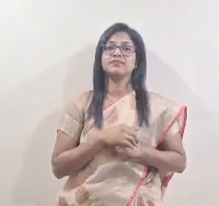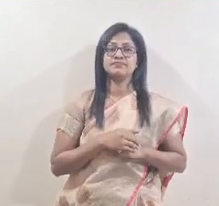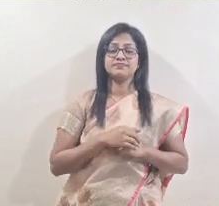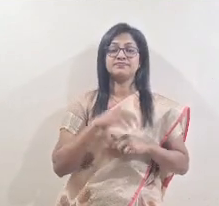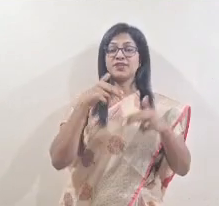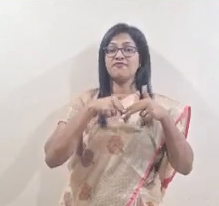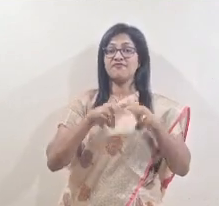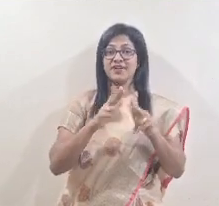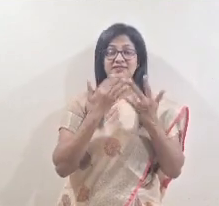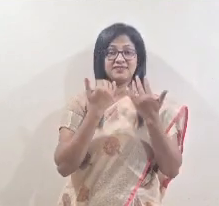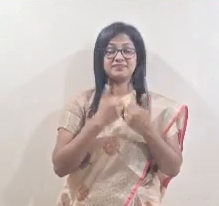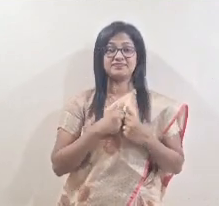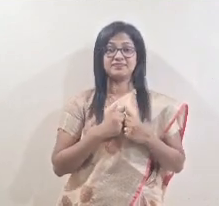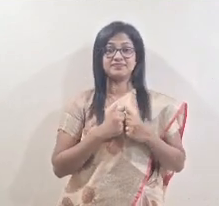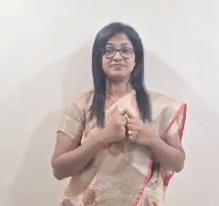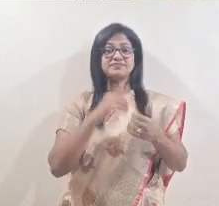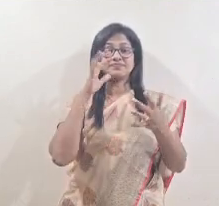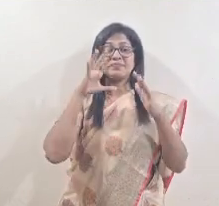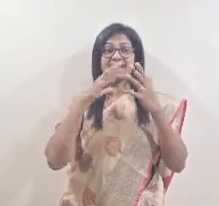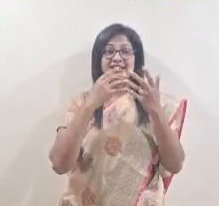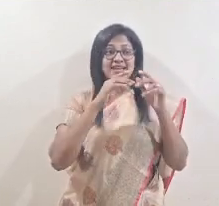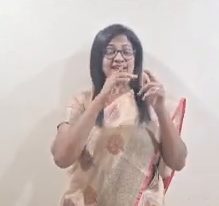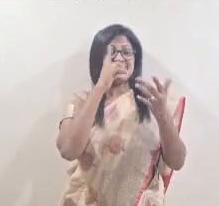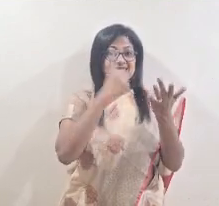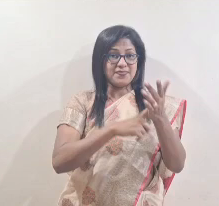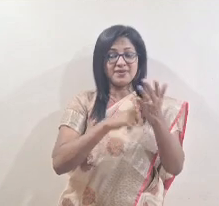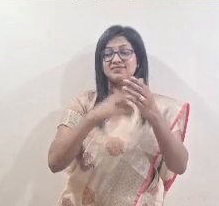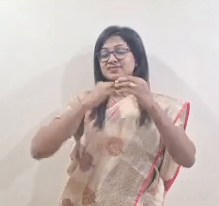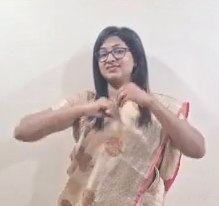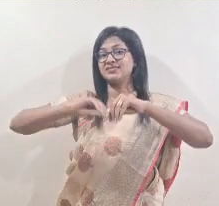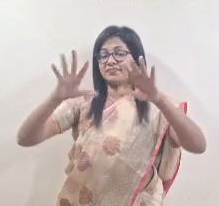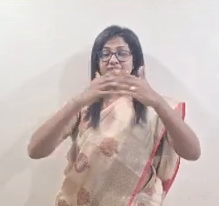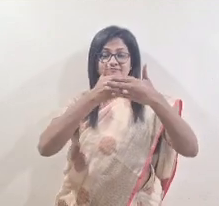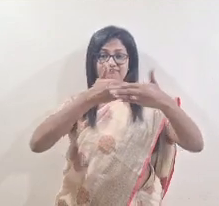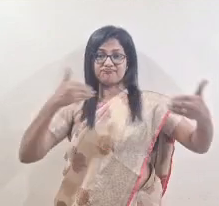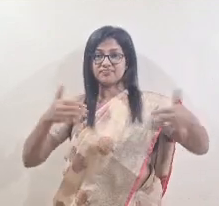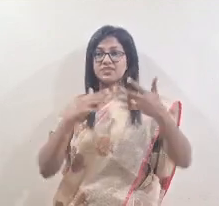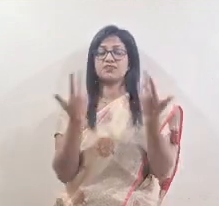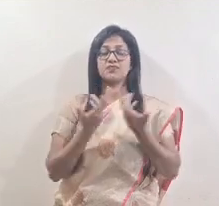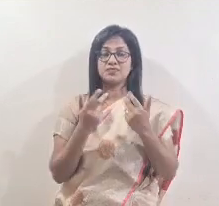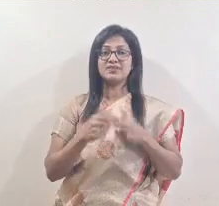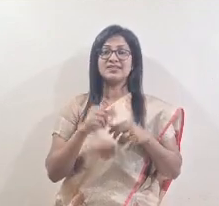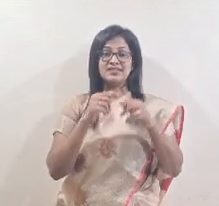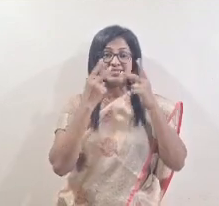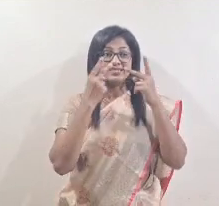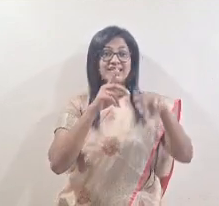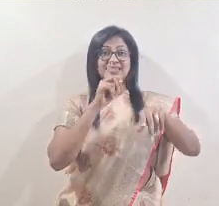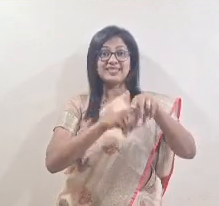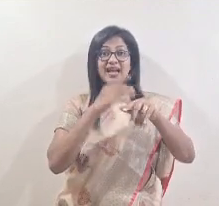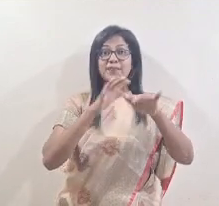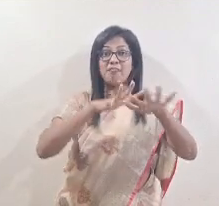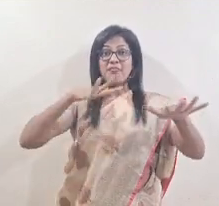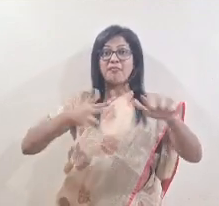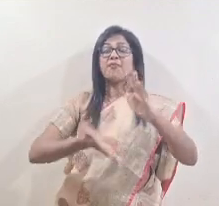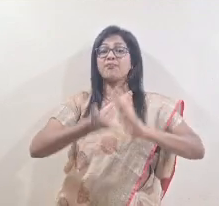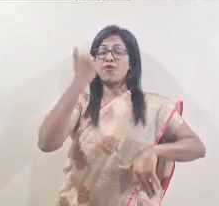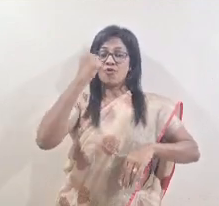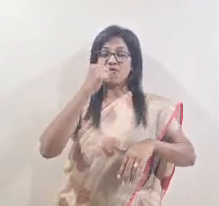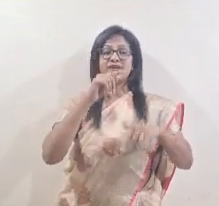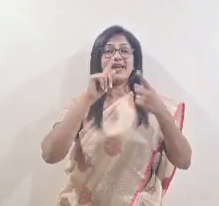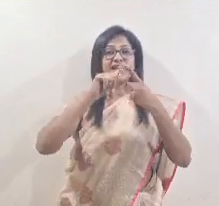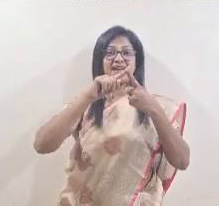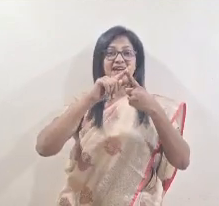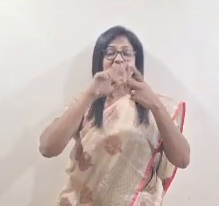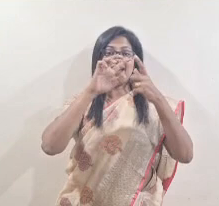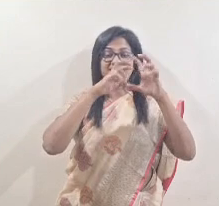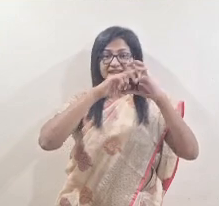final existing demand supply gap I had done, which was, we can see that the peak hour demand supply gap at Ernakulam